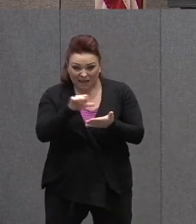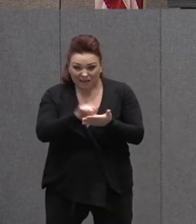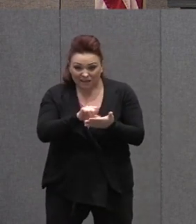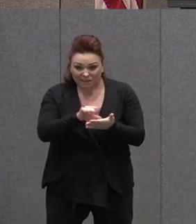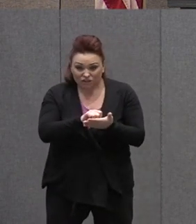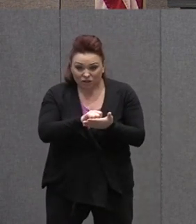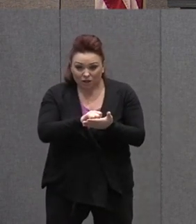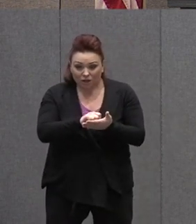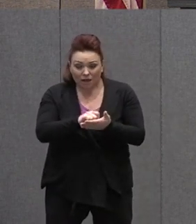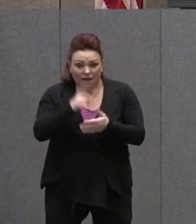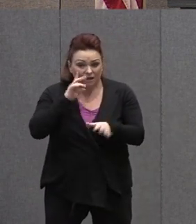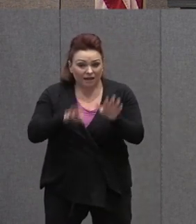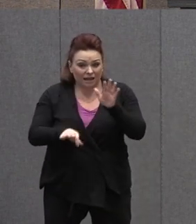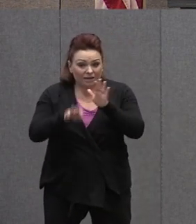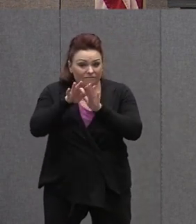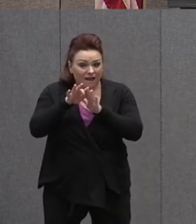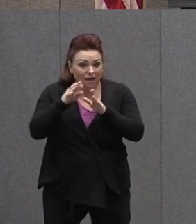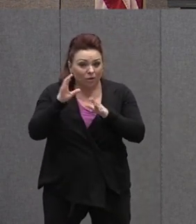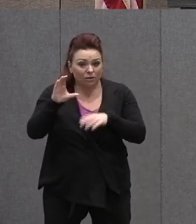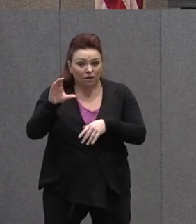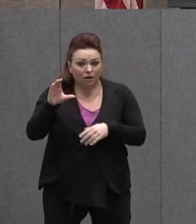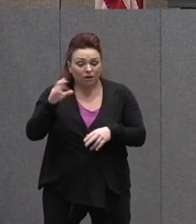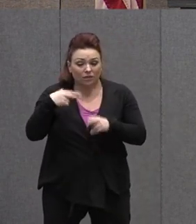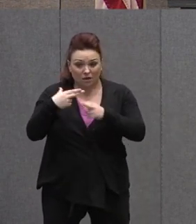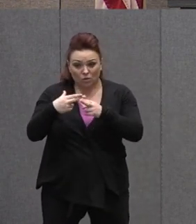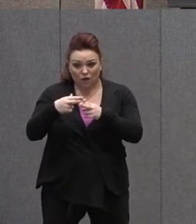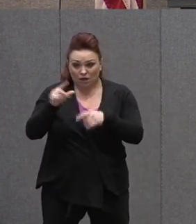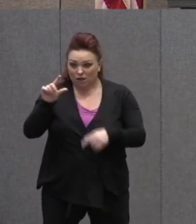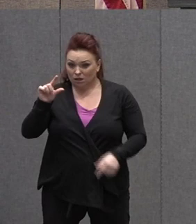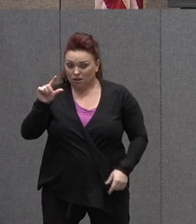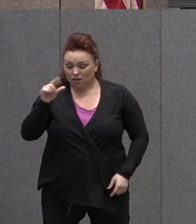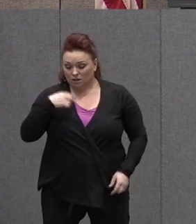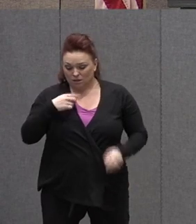to find a commotion on the street.